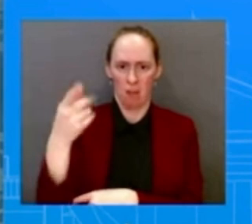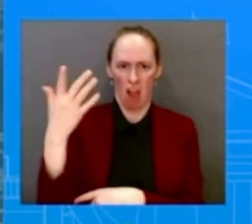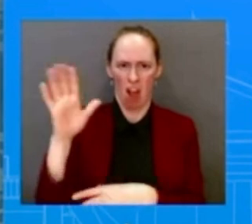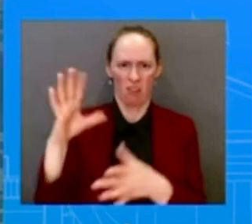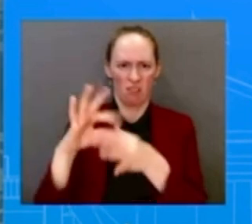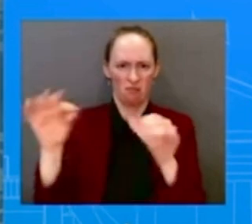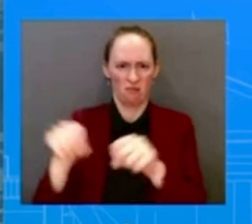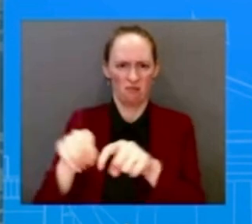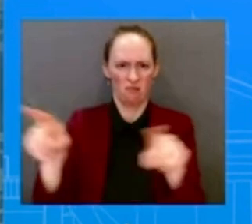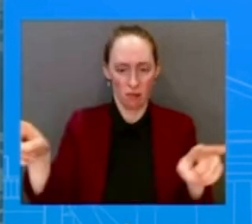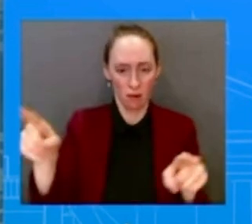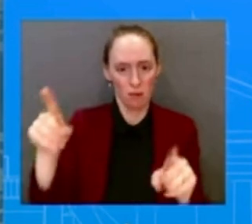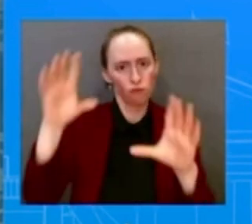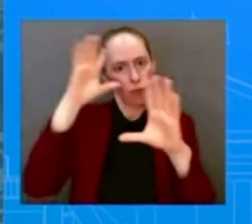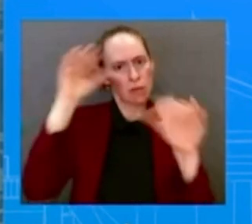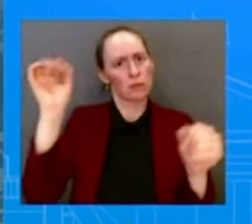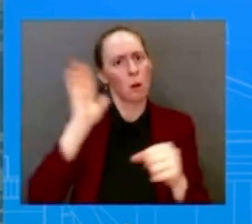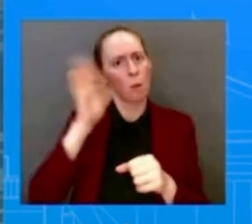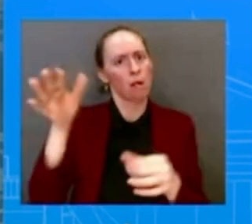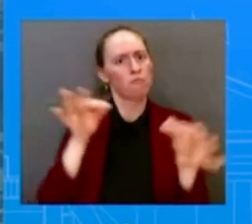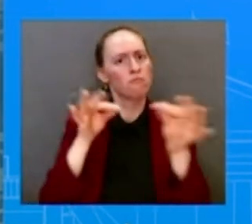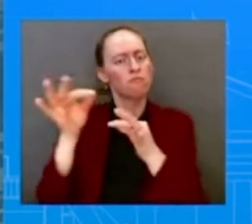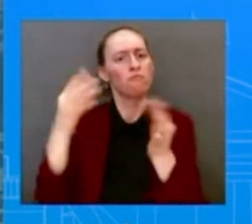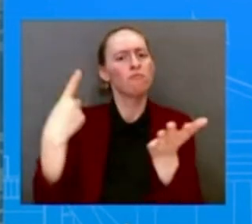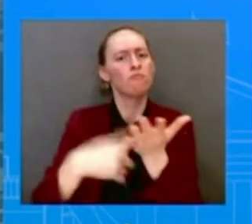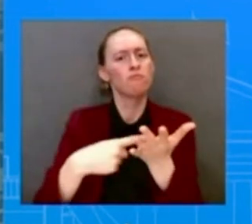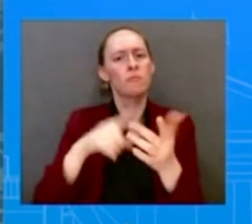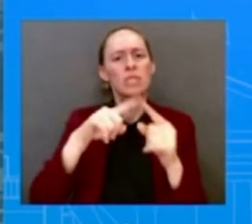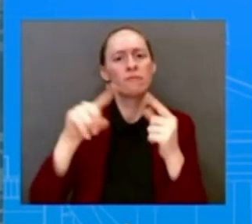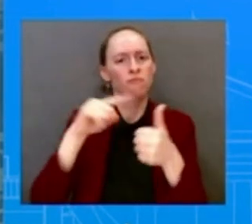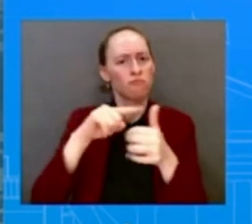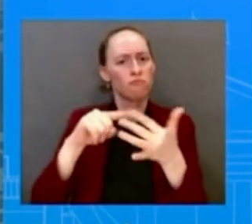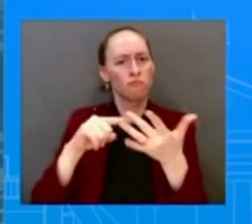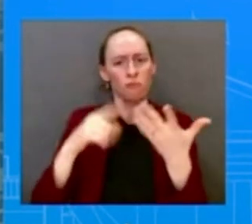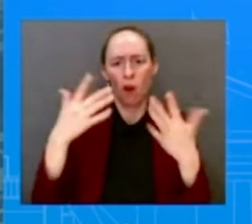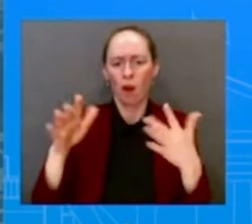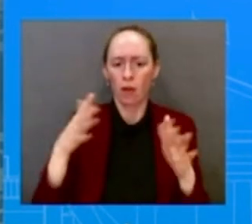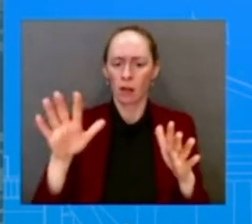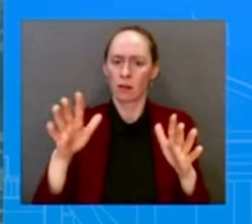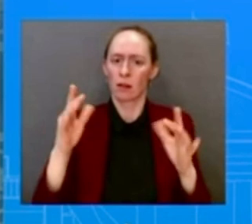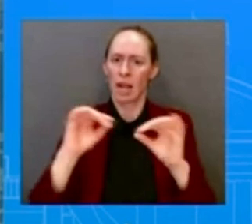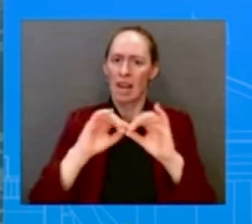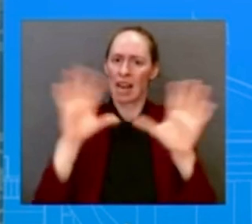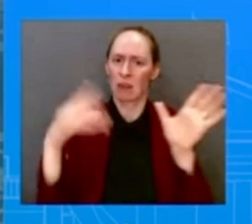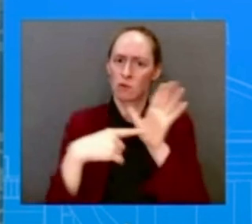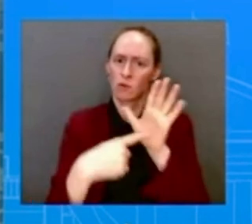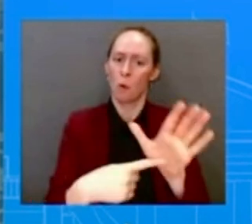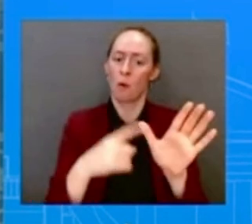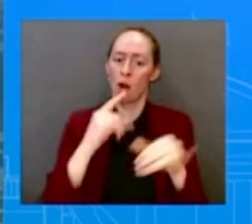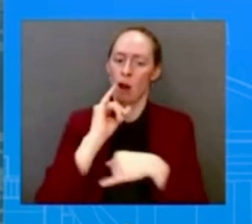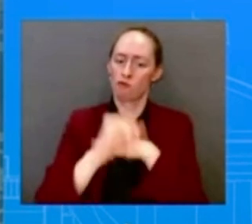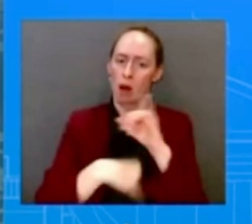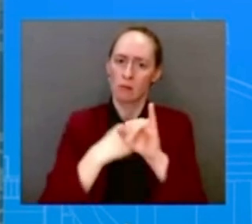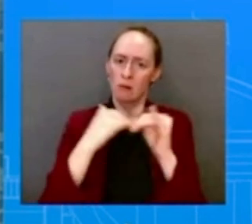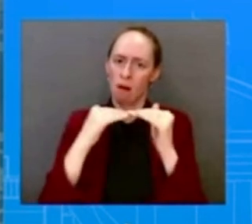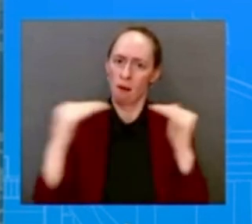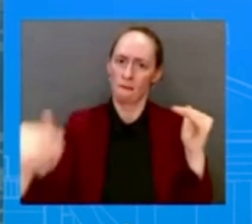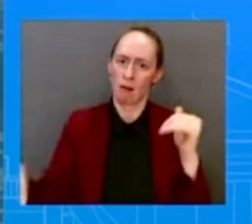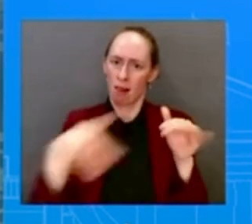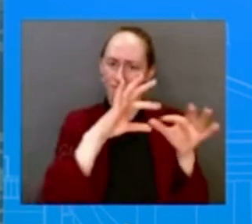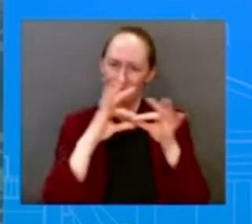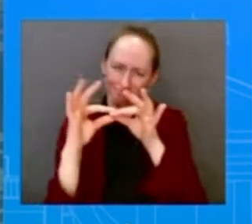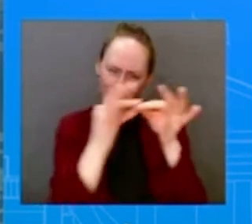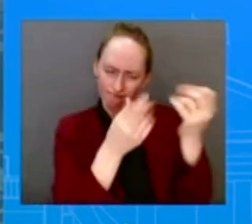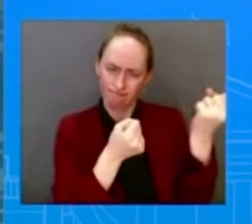the international community's resolve and unity in supporting Ukraine for now going on a year. Wouldn't it be great if the